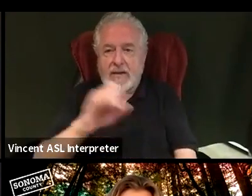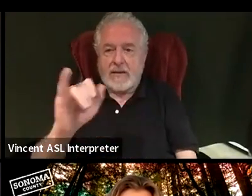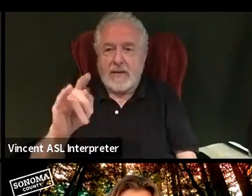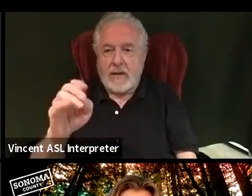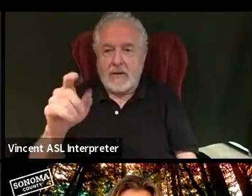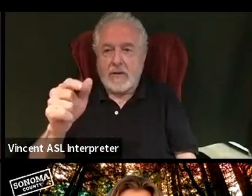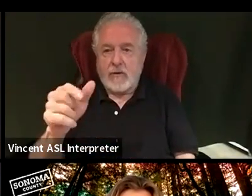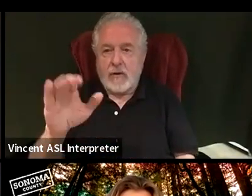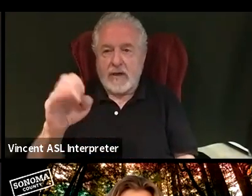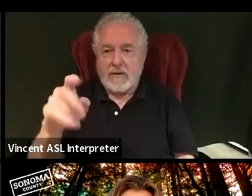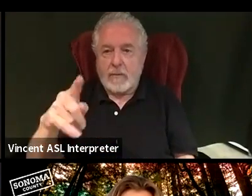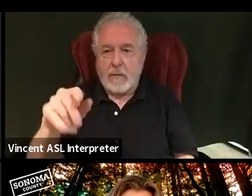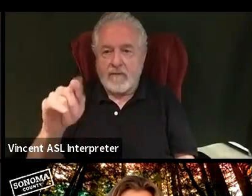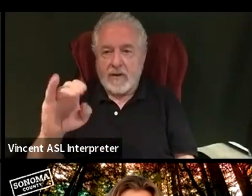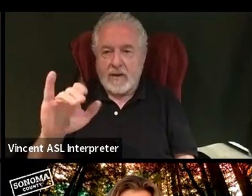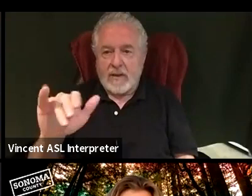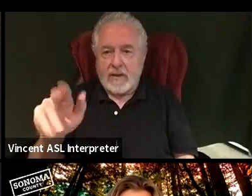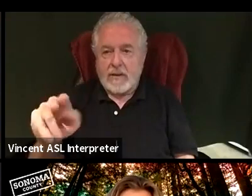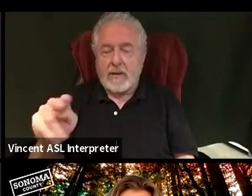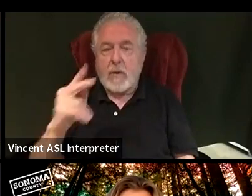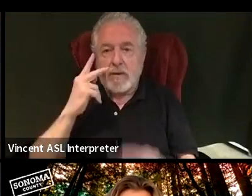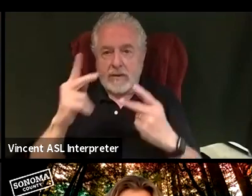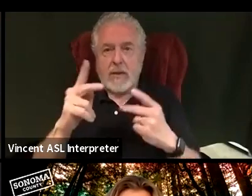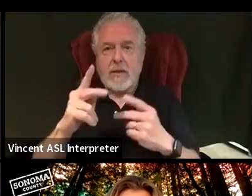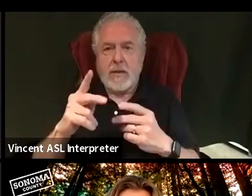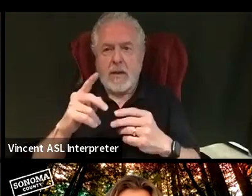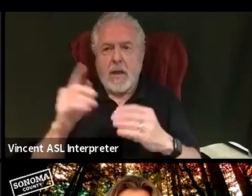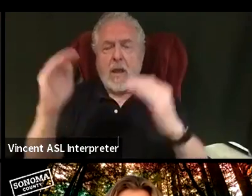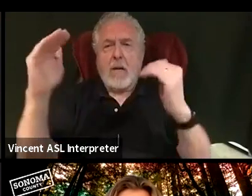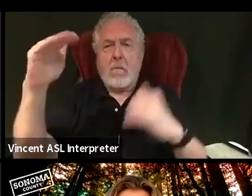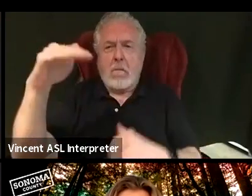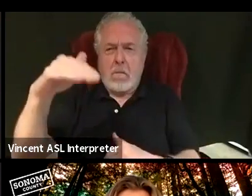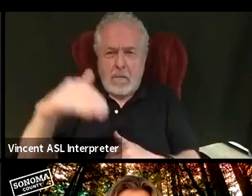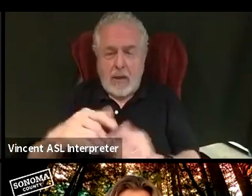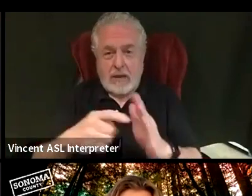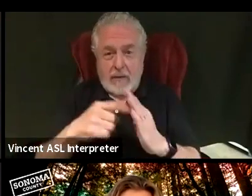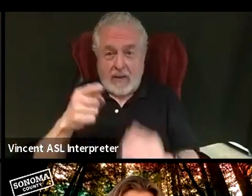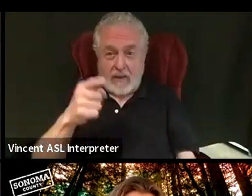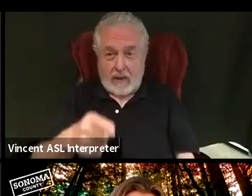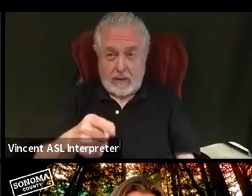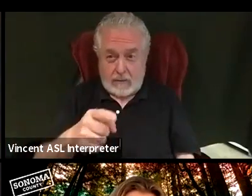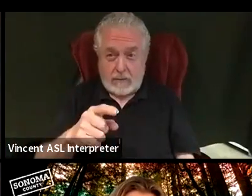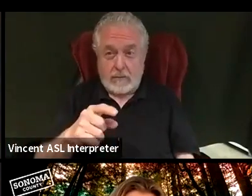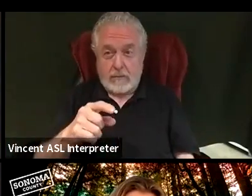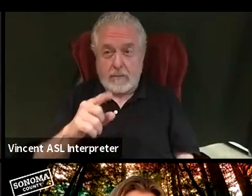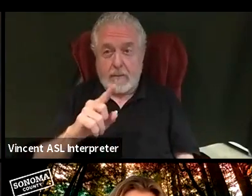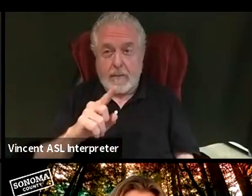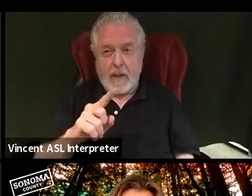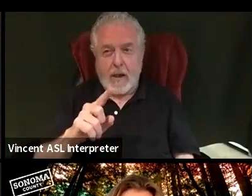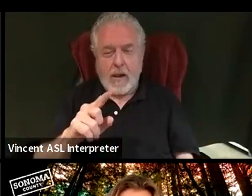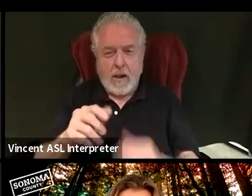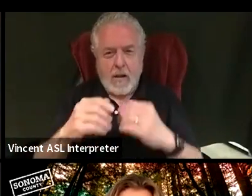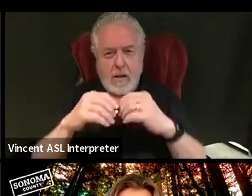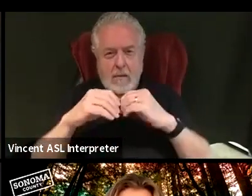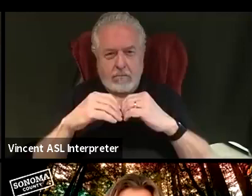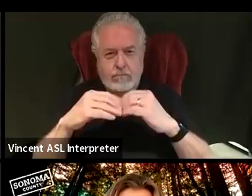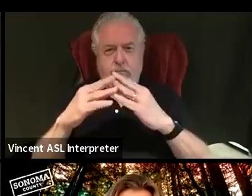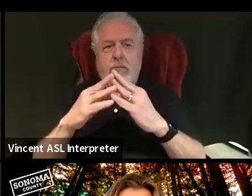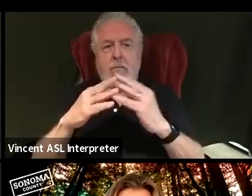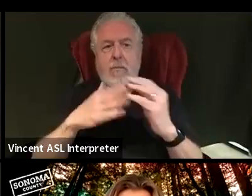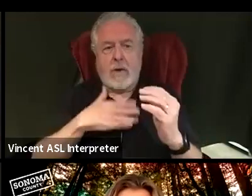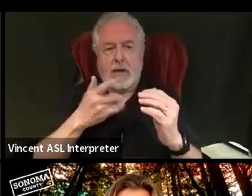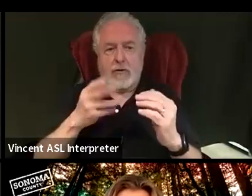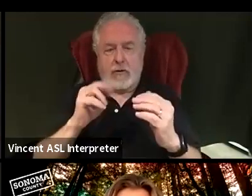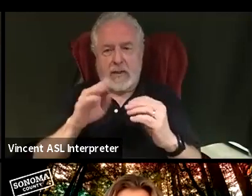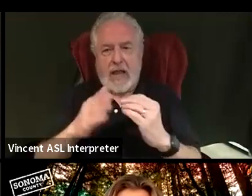at Grace Pavilion, and we've definitely seen a bit of a decrease in the demand there. Launching MyTurn has helped